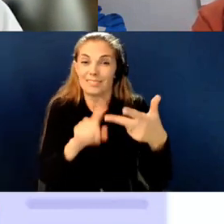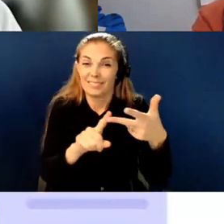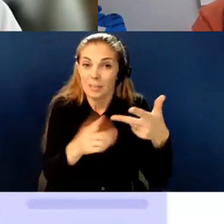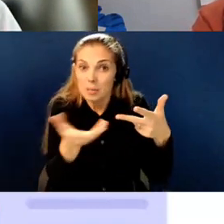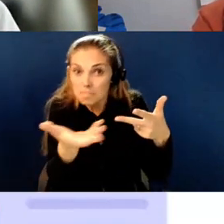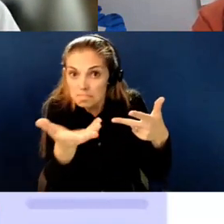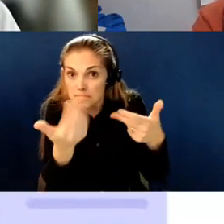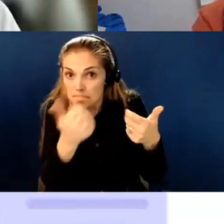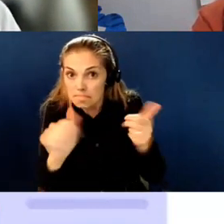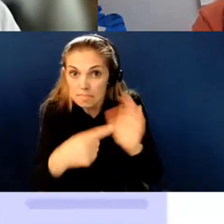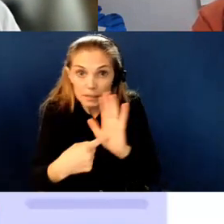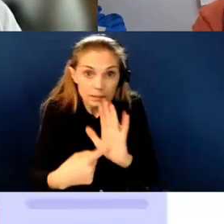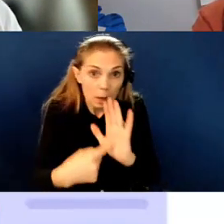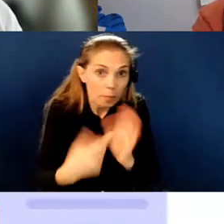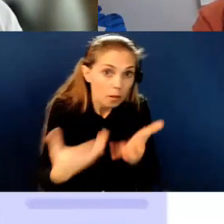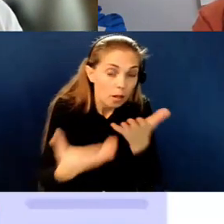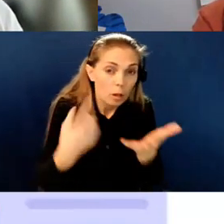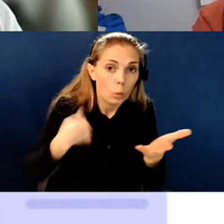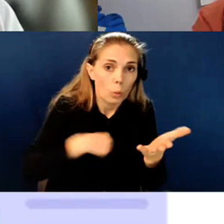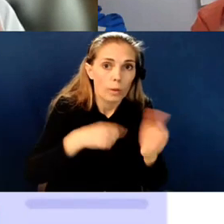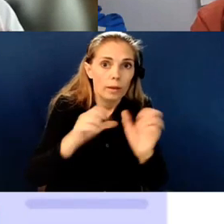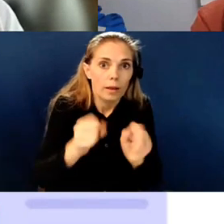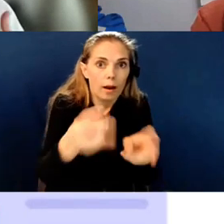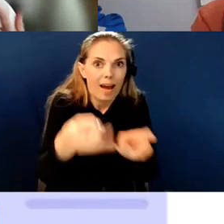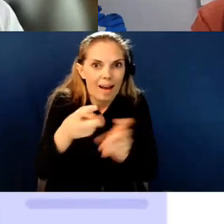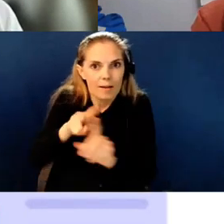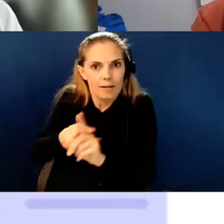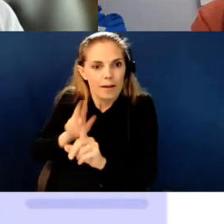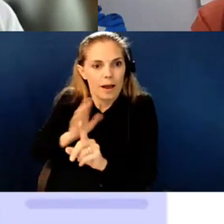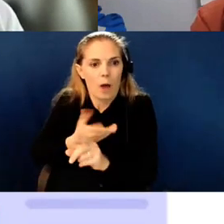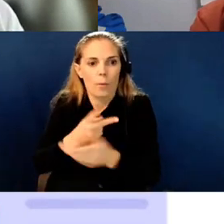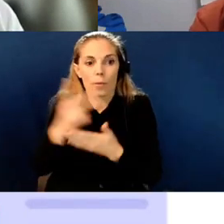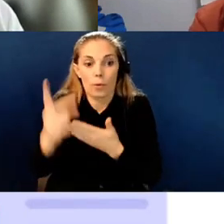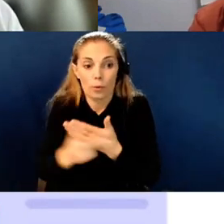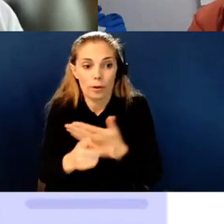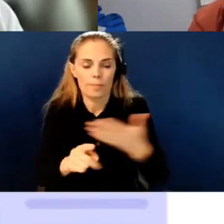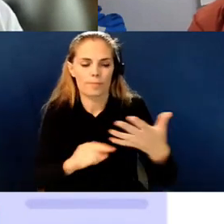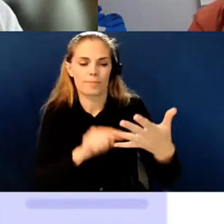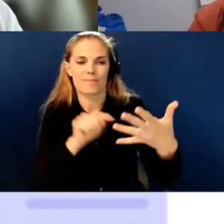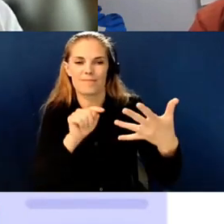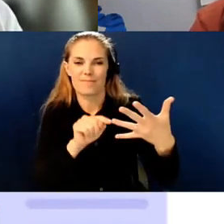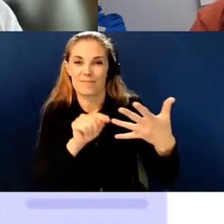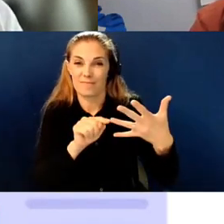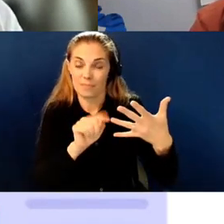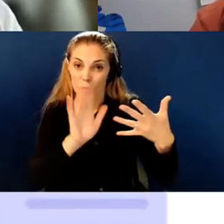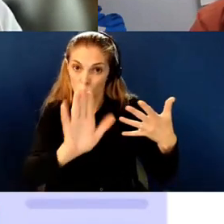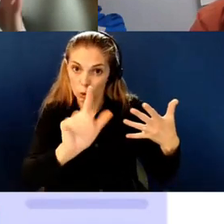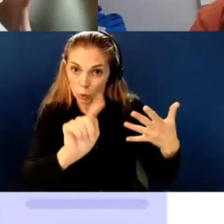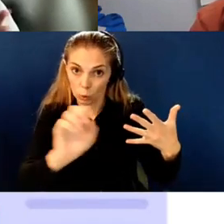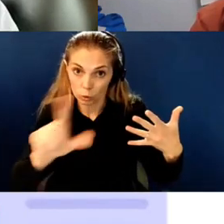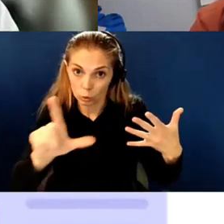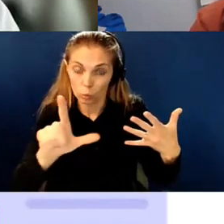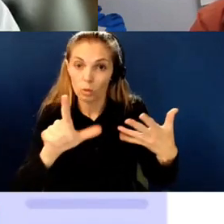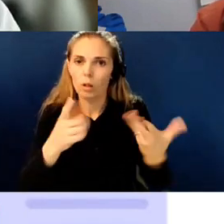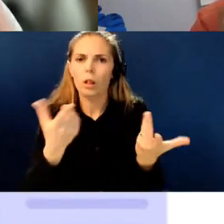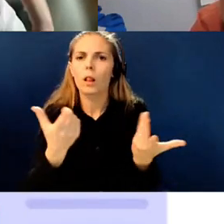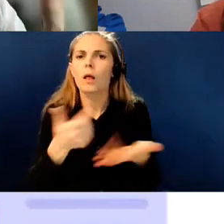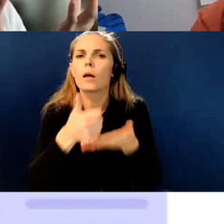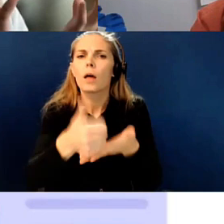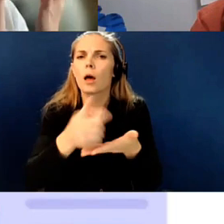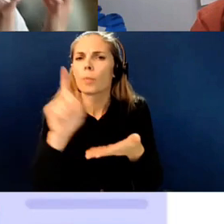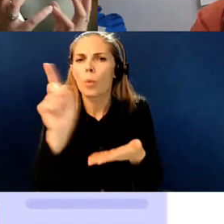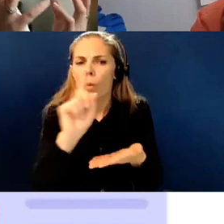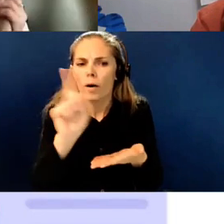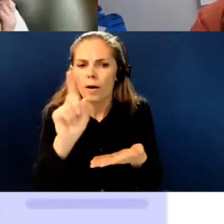What differences are those tools making? And any tips and resources that could be useful for the team. And please keep in mind that